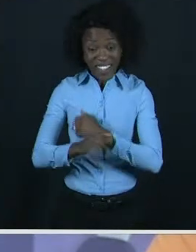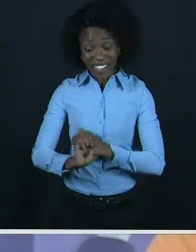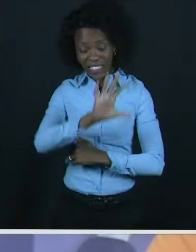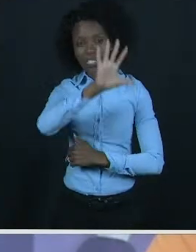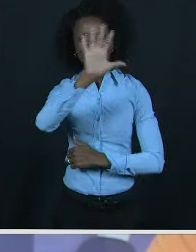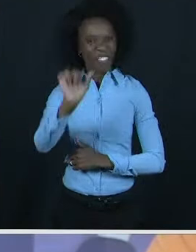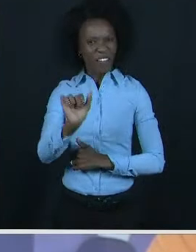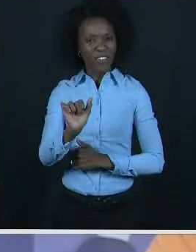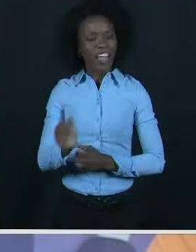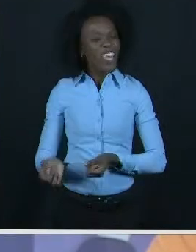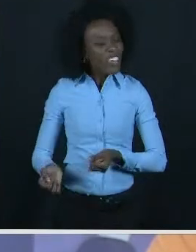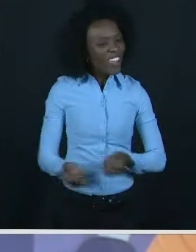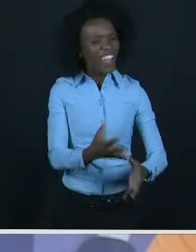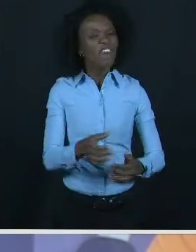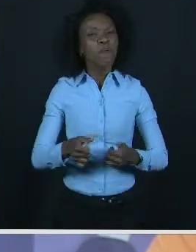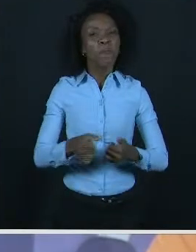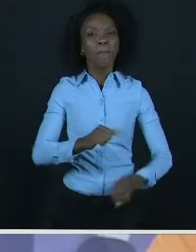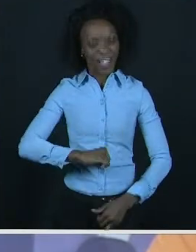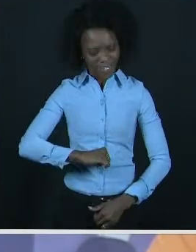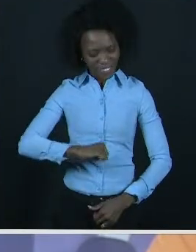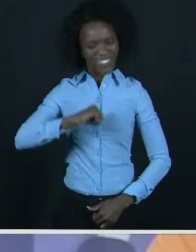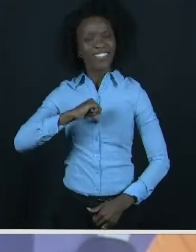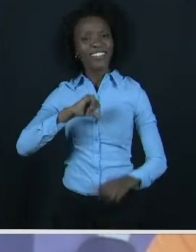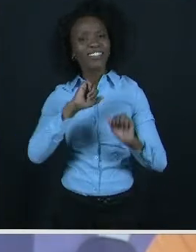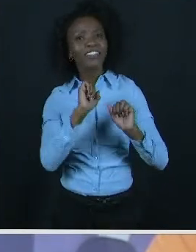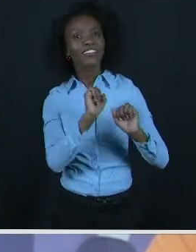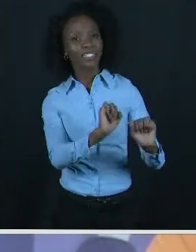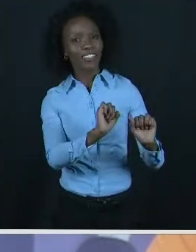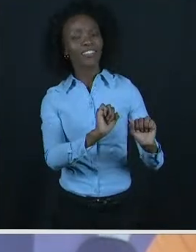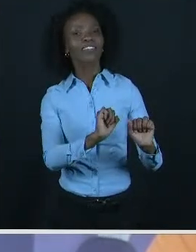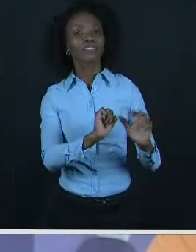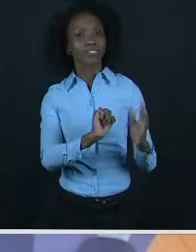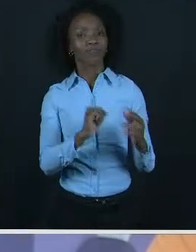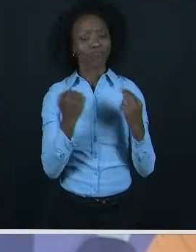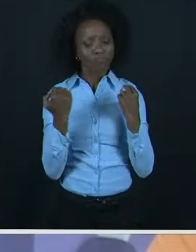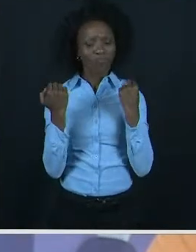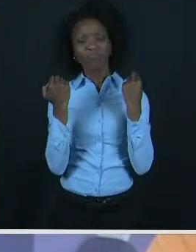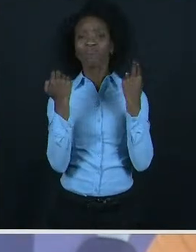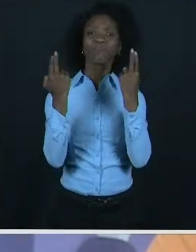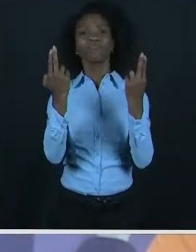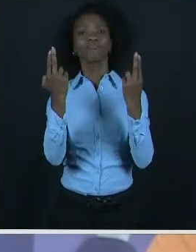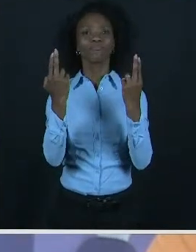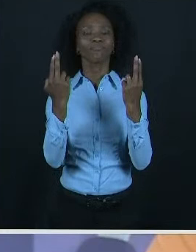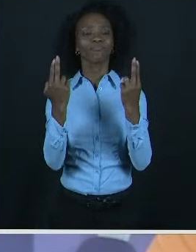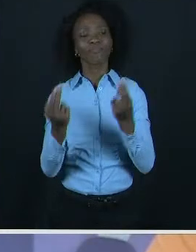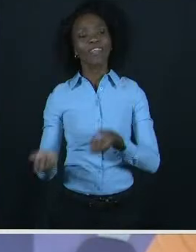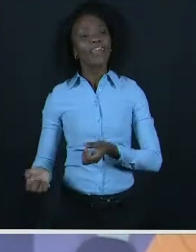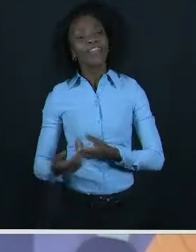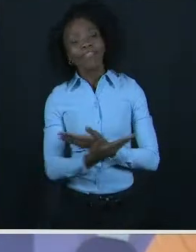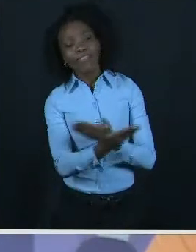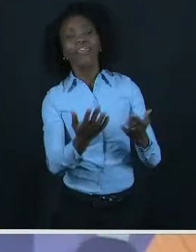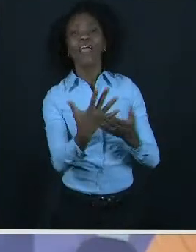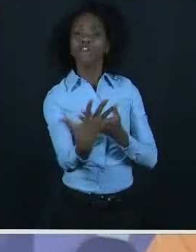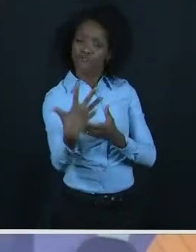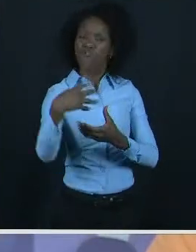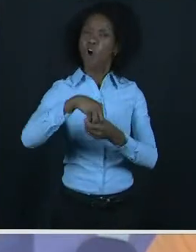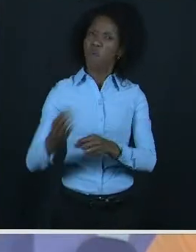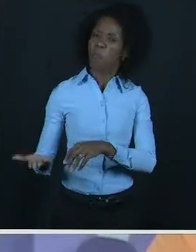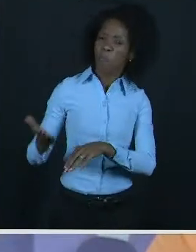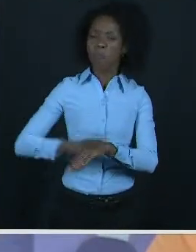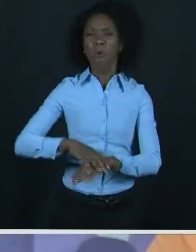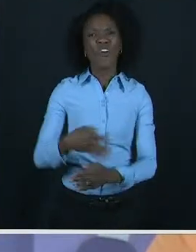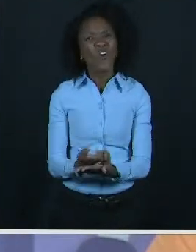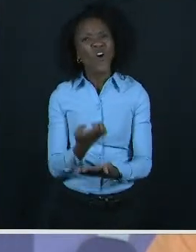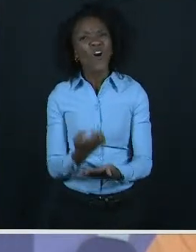their dignity, the women of our country do become much more economically